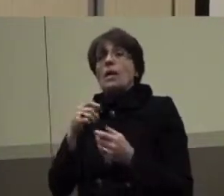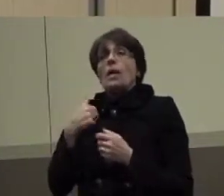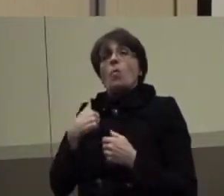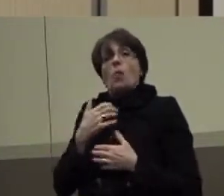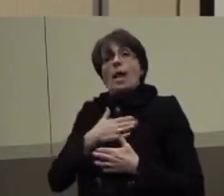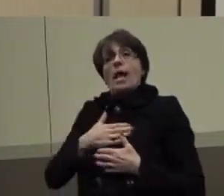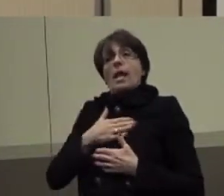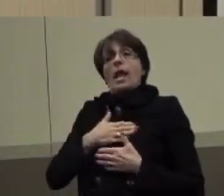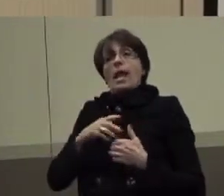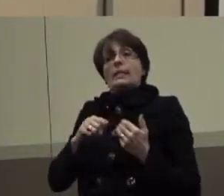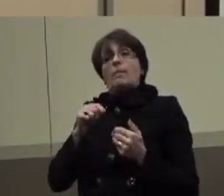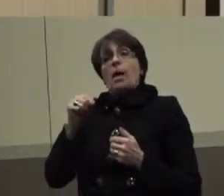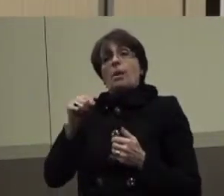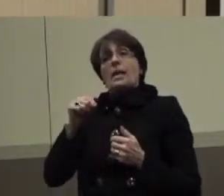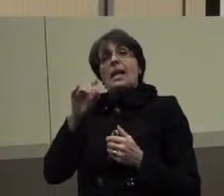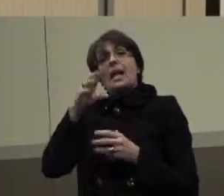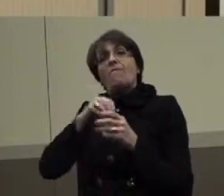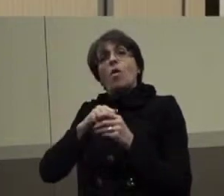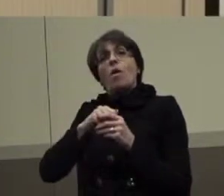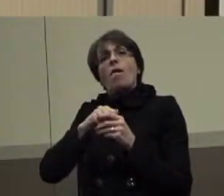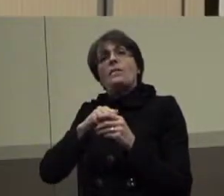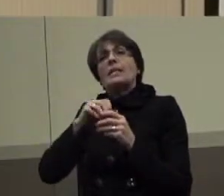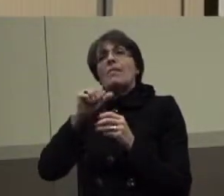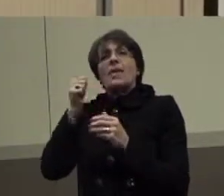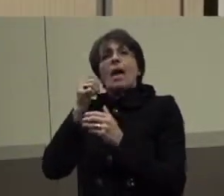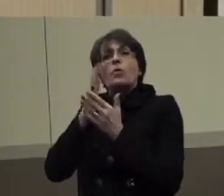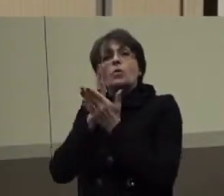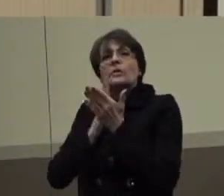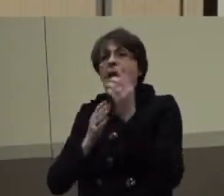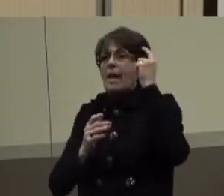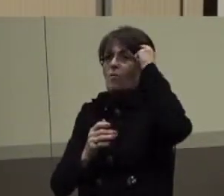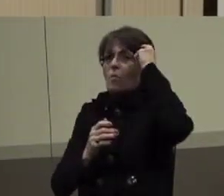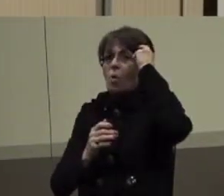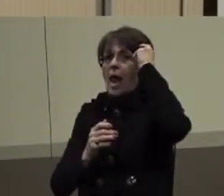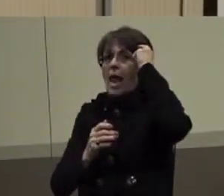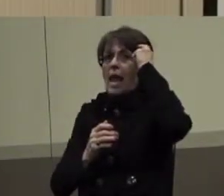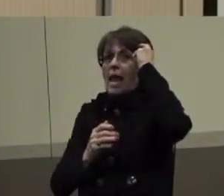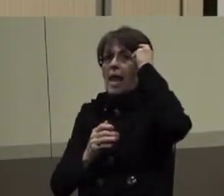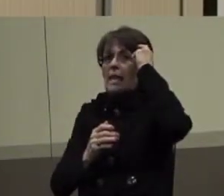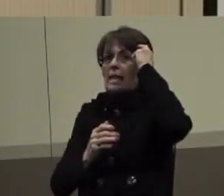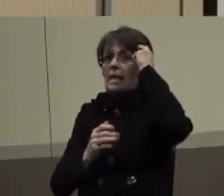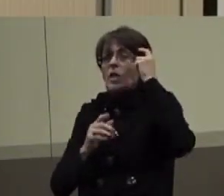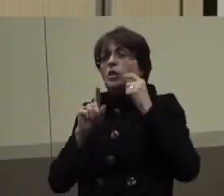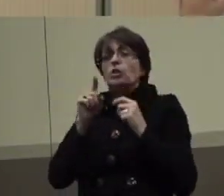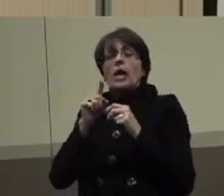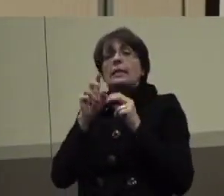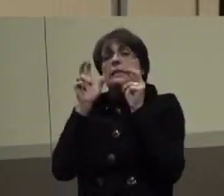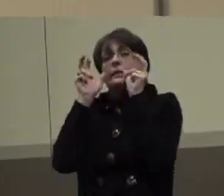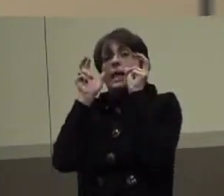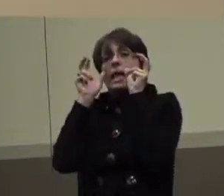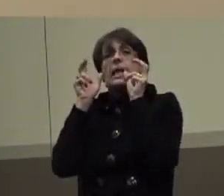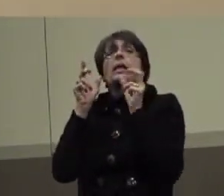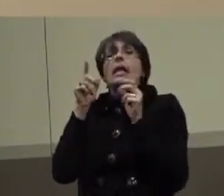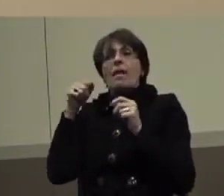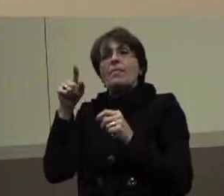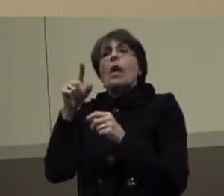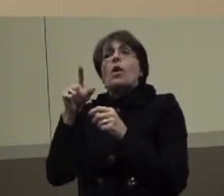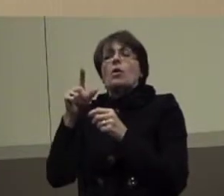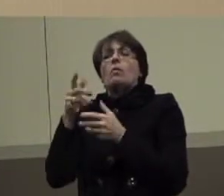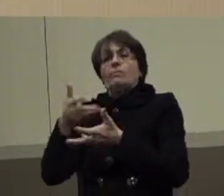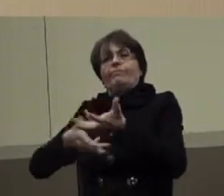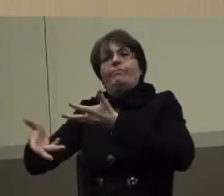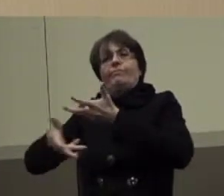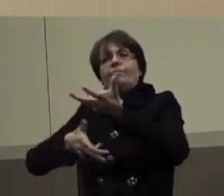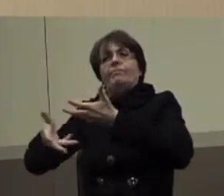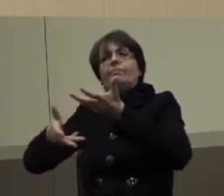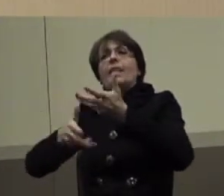what I liked about this is it involves the other side of the brain. So instead of just sitting and getting, it's the kids being actively